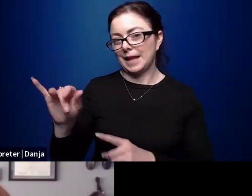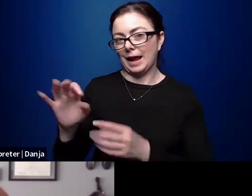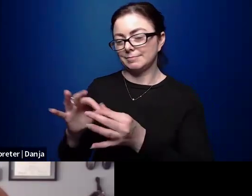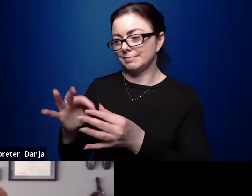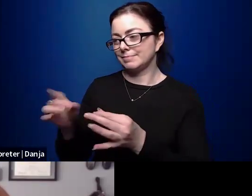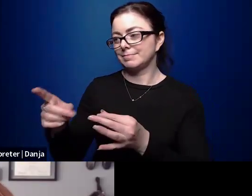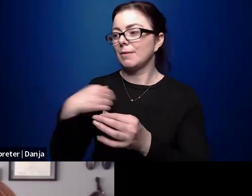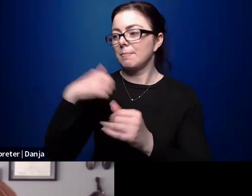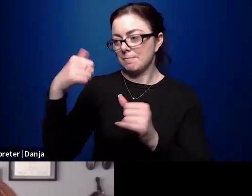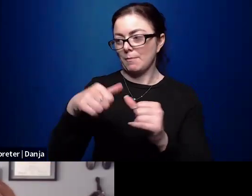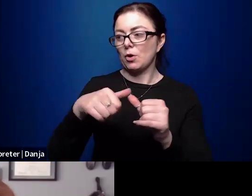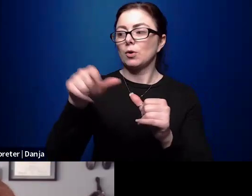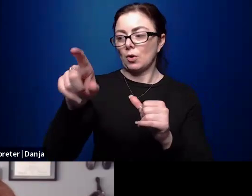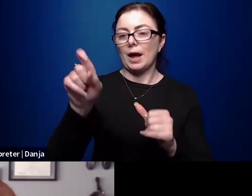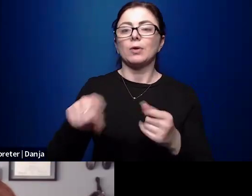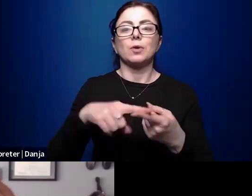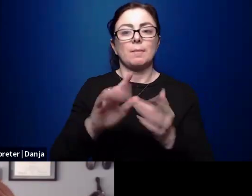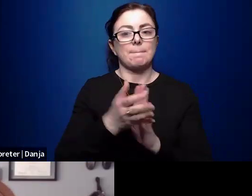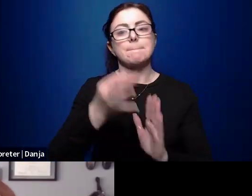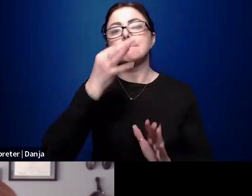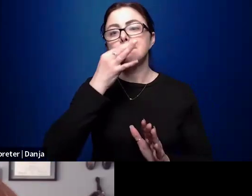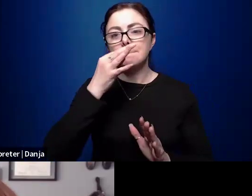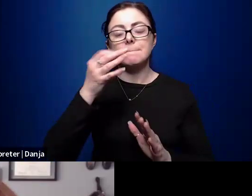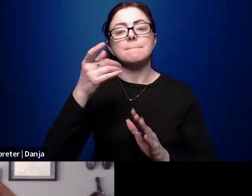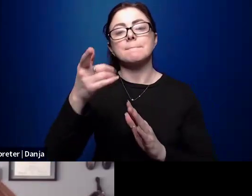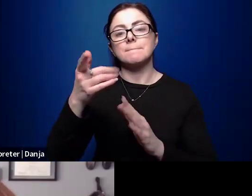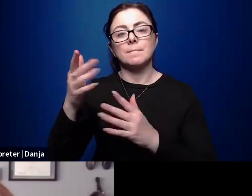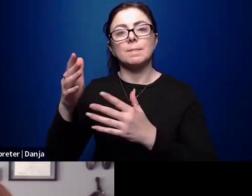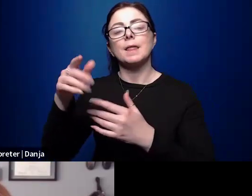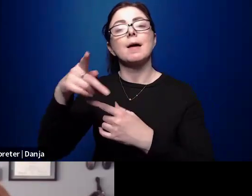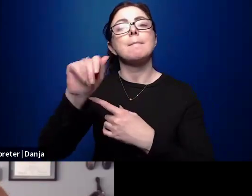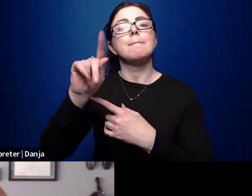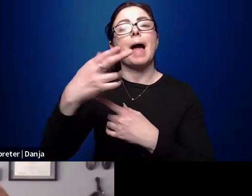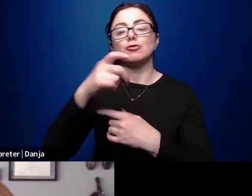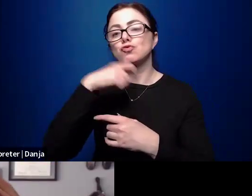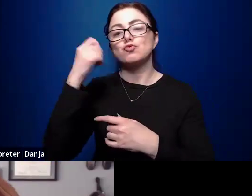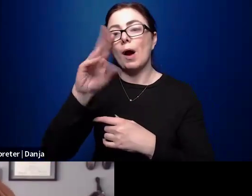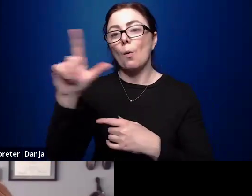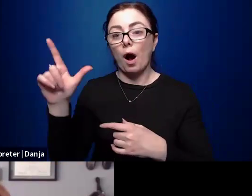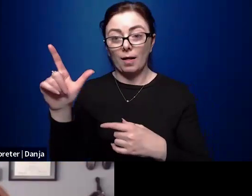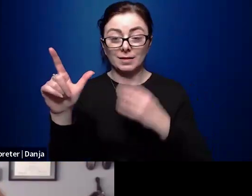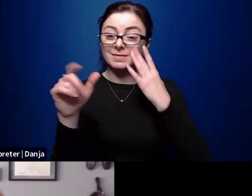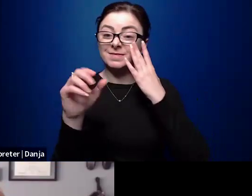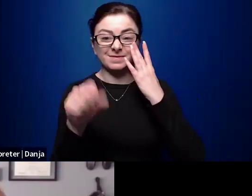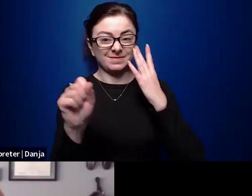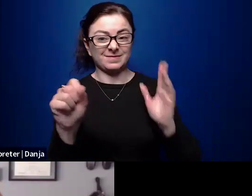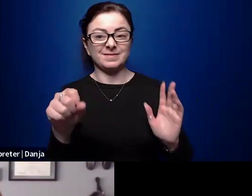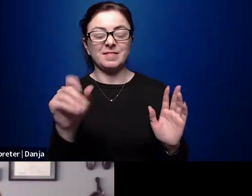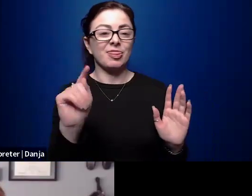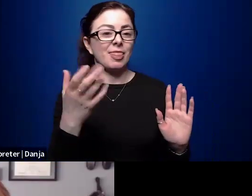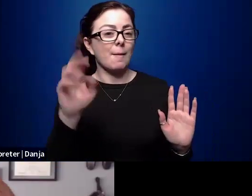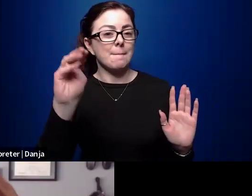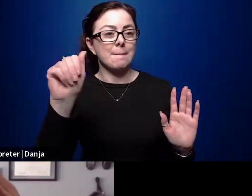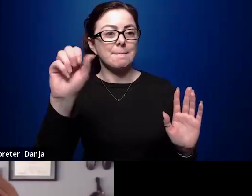get adept at patching drywall, a skill I'm sure you never thought you would The need. master of plaster. Yeah,